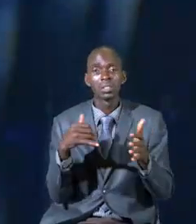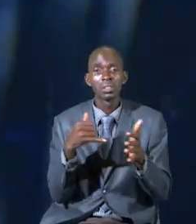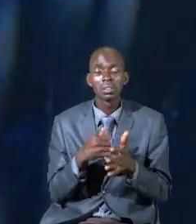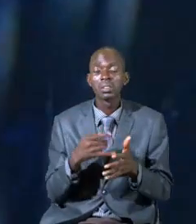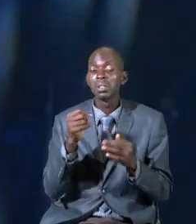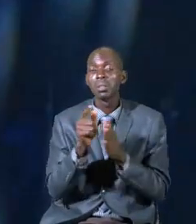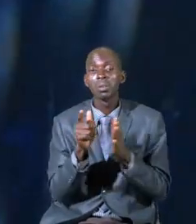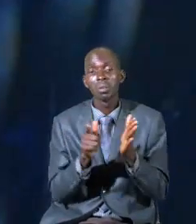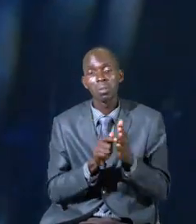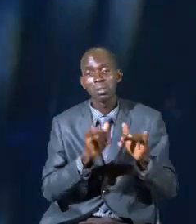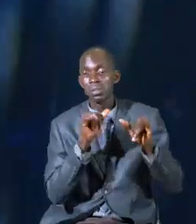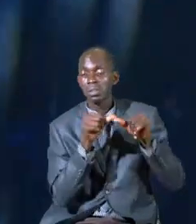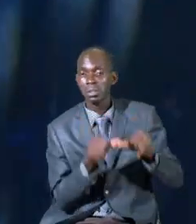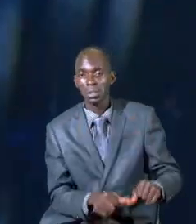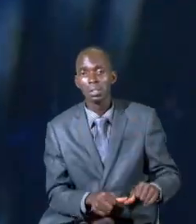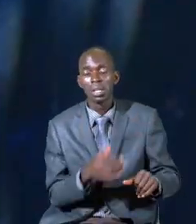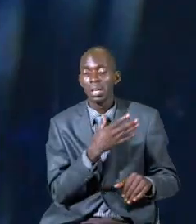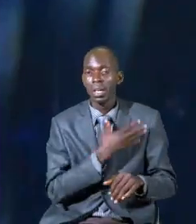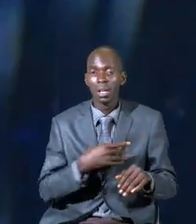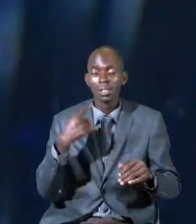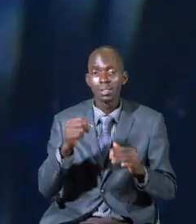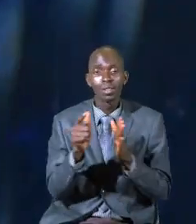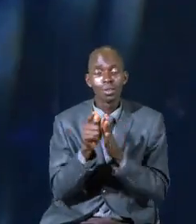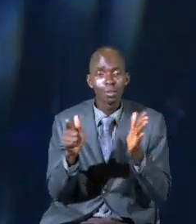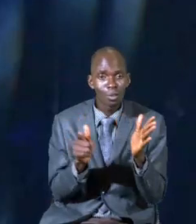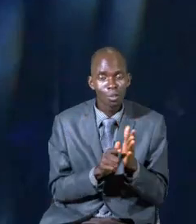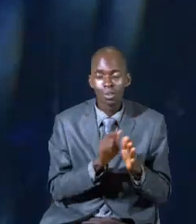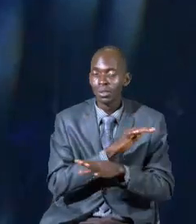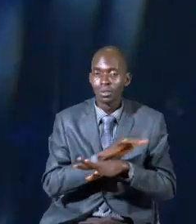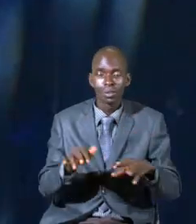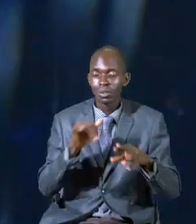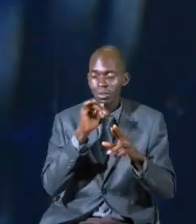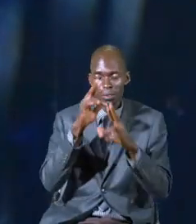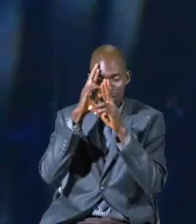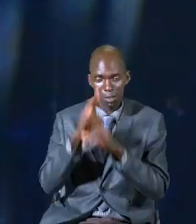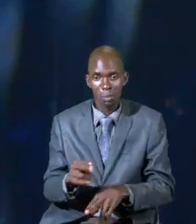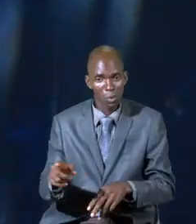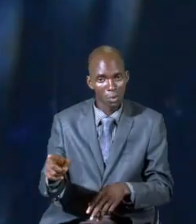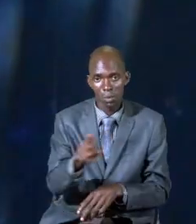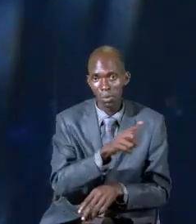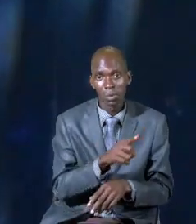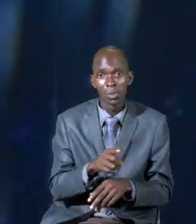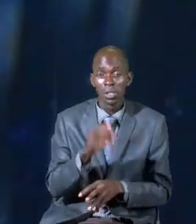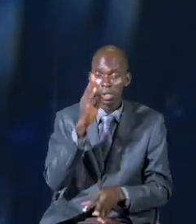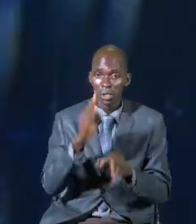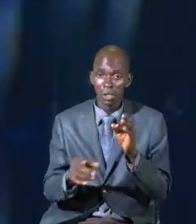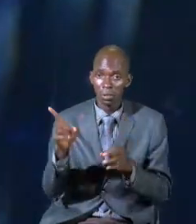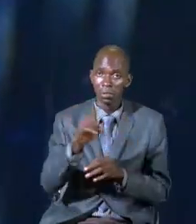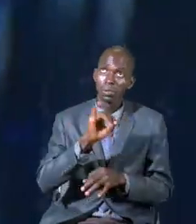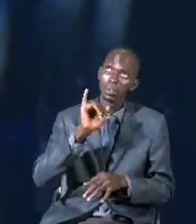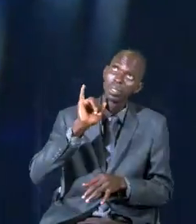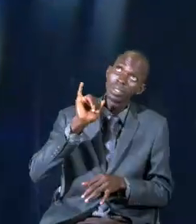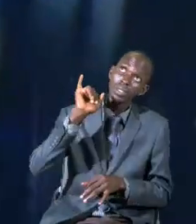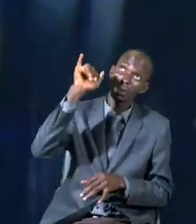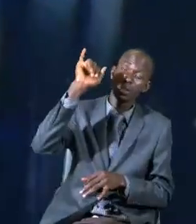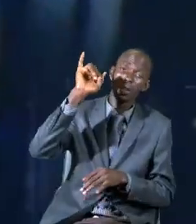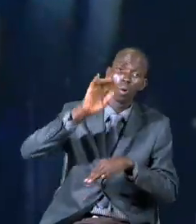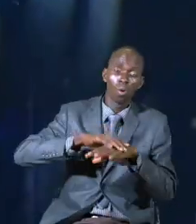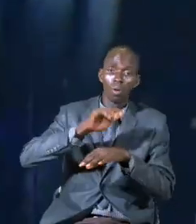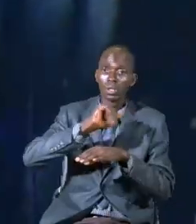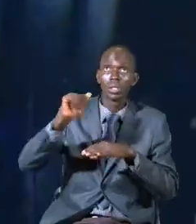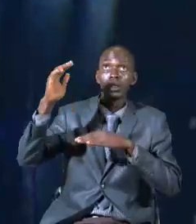a respecter of anyone. If you stay on top of a building and say, I don't accept the law